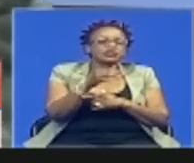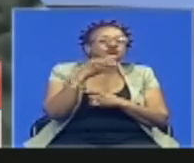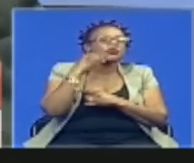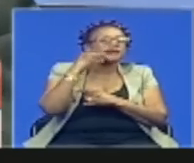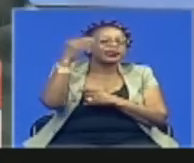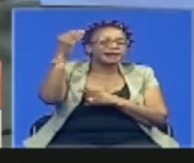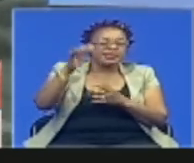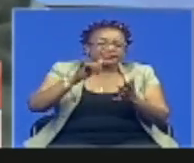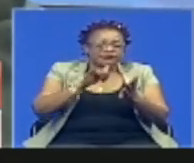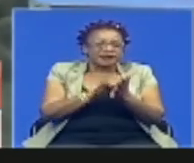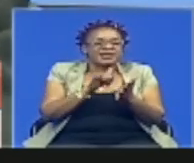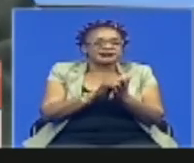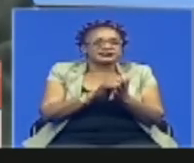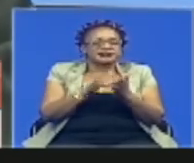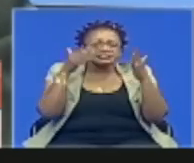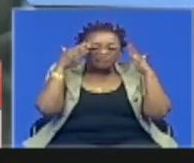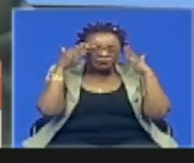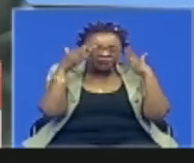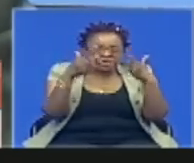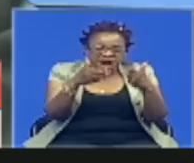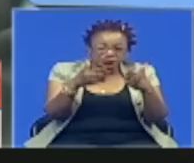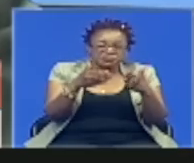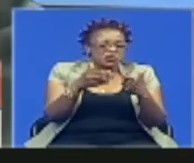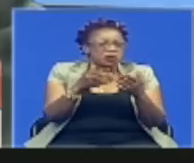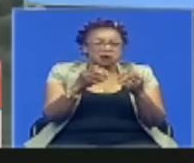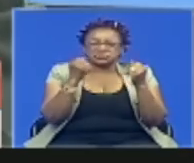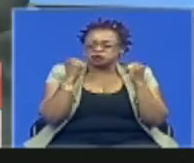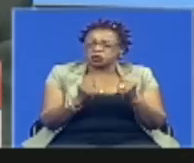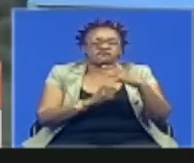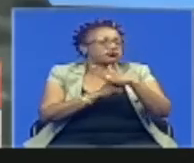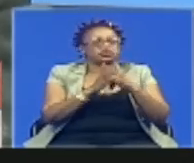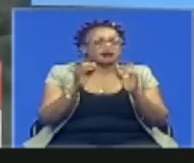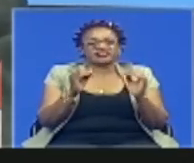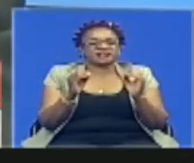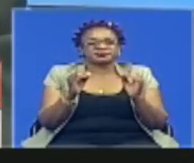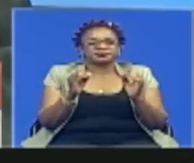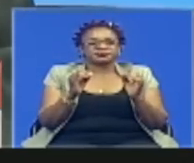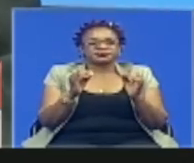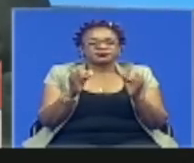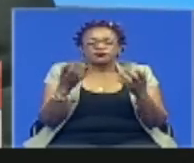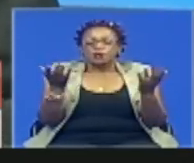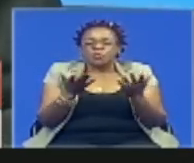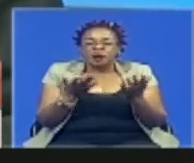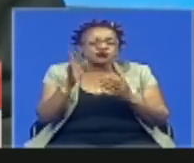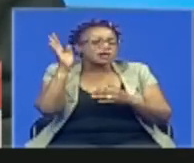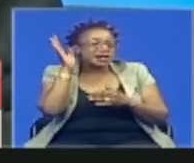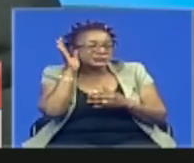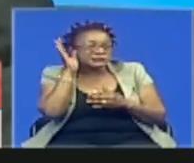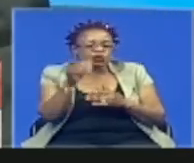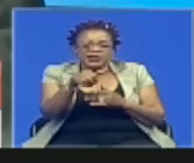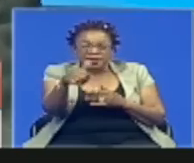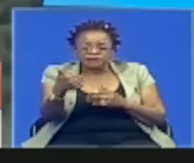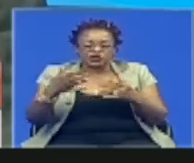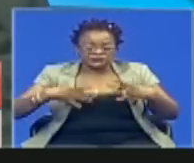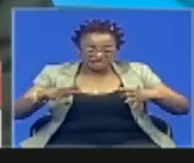is premised on a shaky foundation. Where you have not listened to the rest of the citizens in the country, you